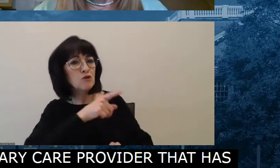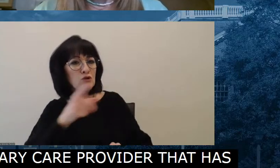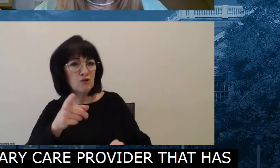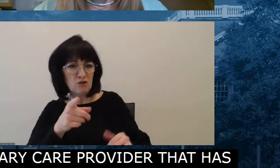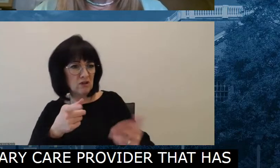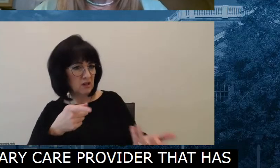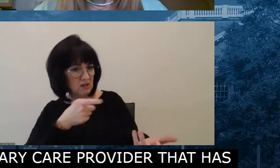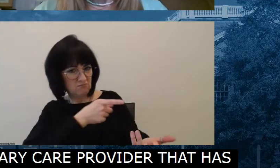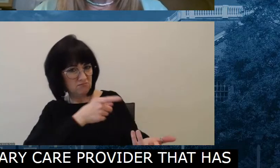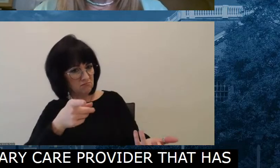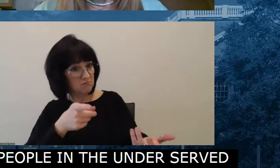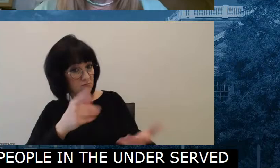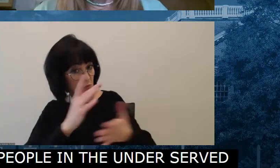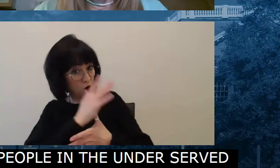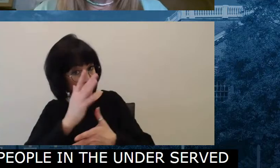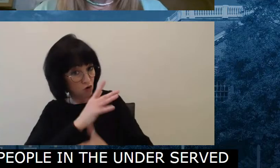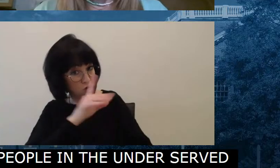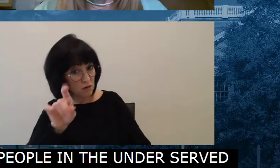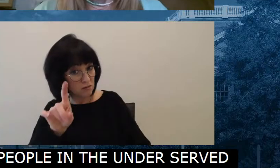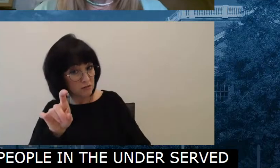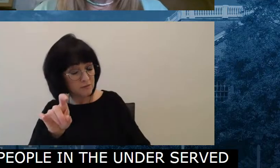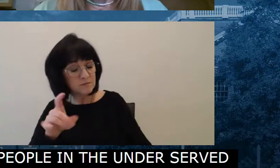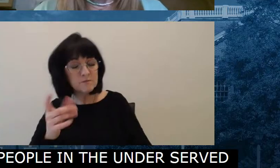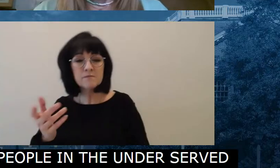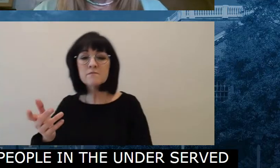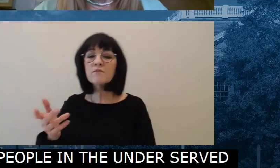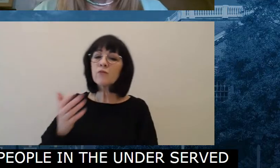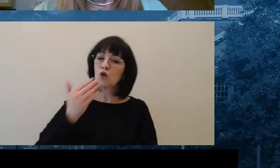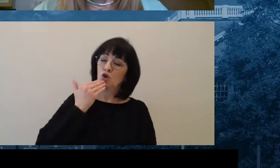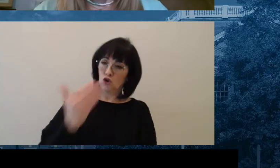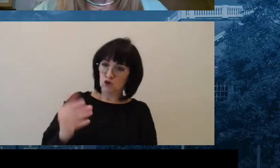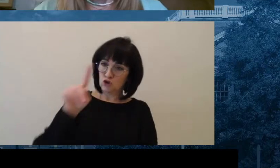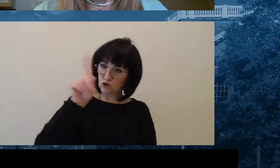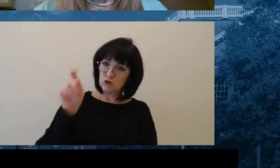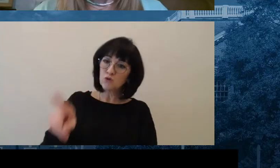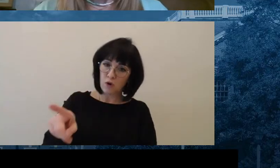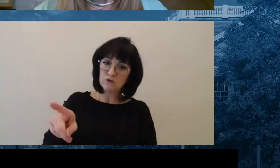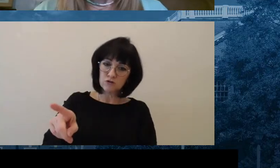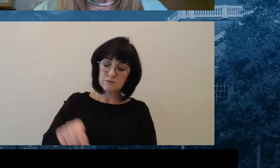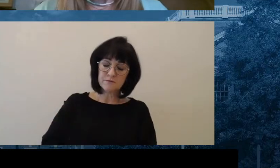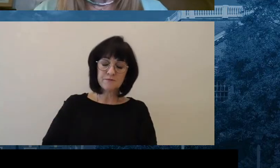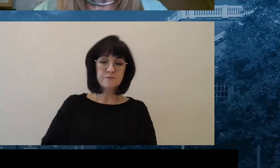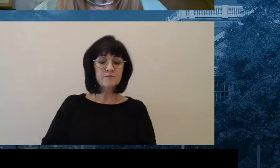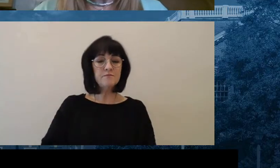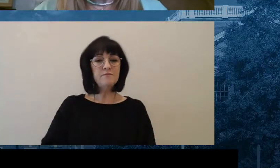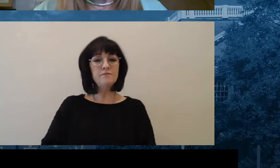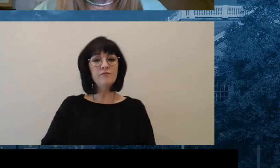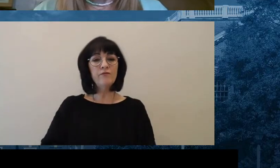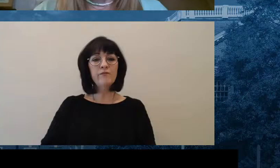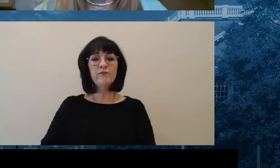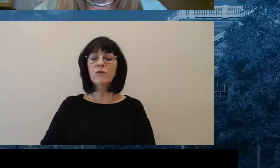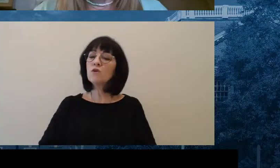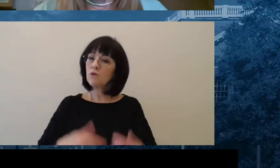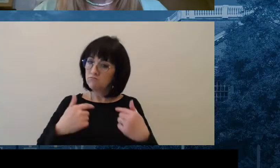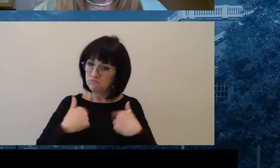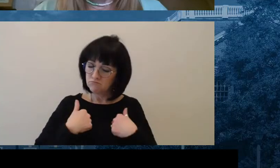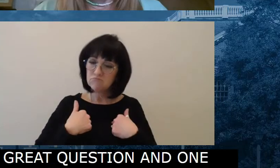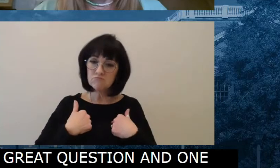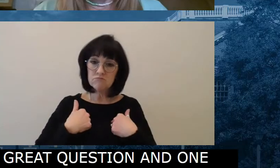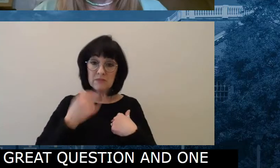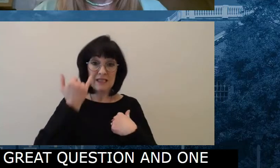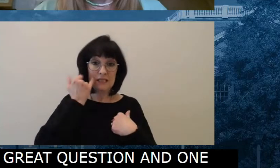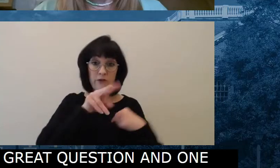that is the top of my mind all the time. I would note that we are making progress. If you look on